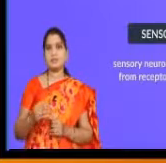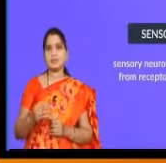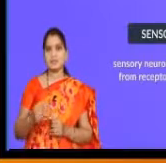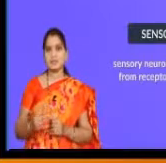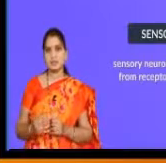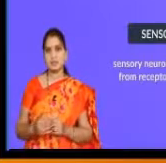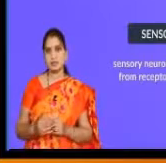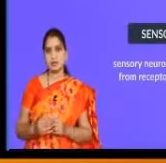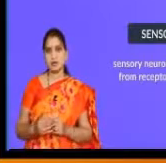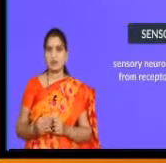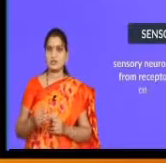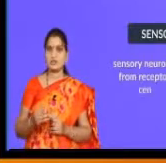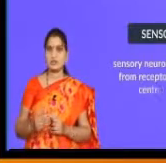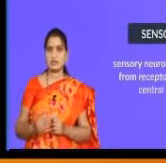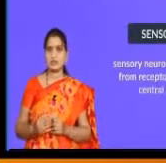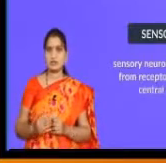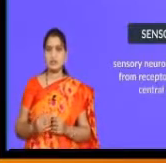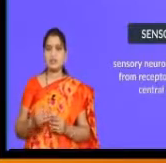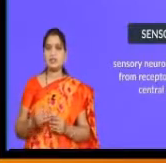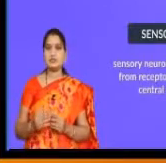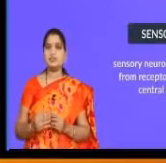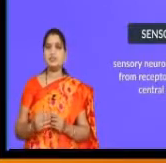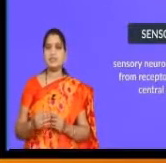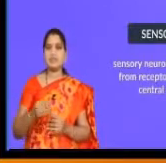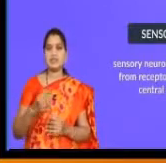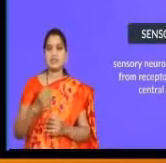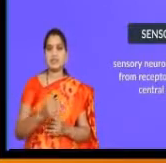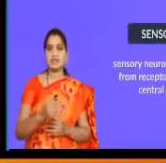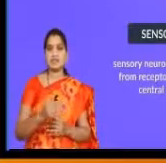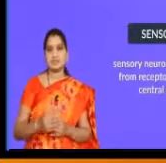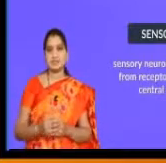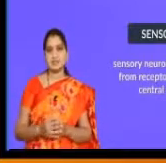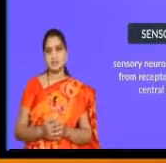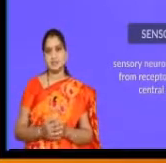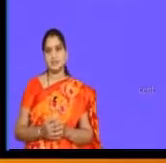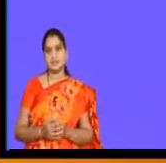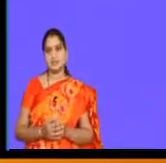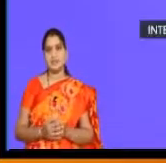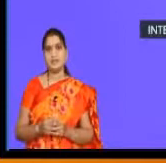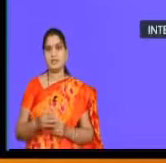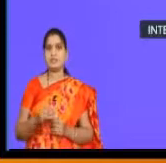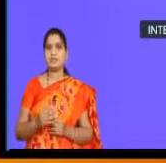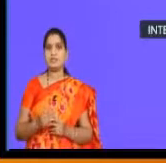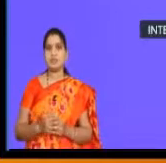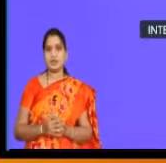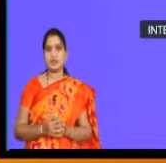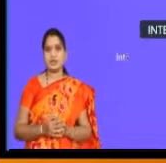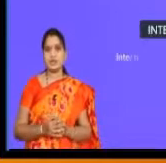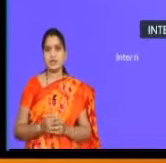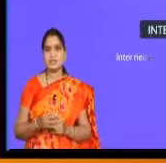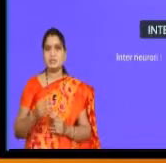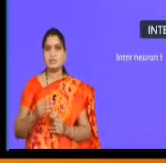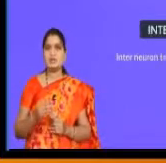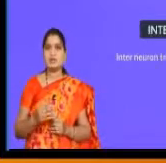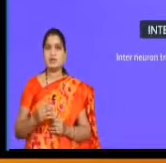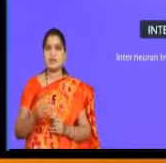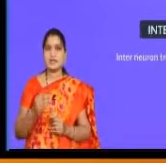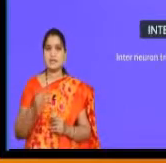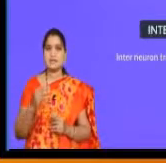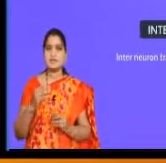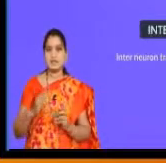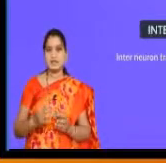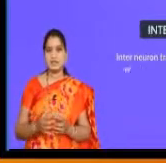sector. Even though we are in tough times, even when wars were conducted and